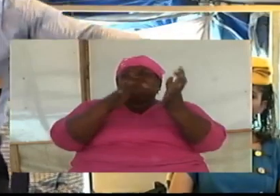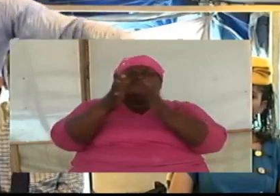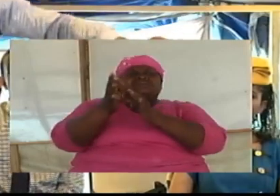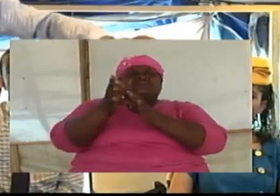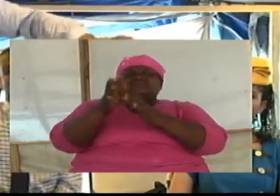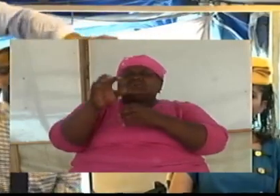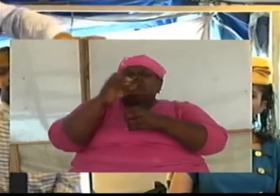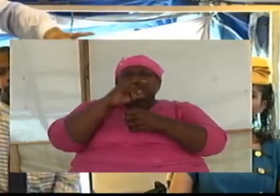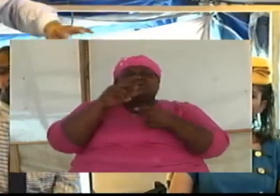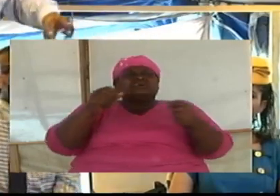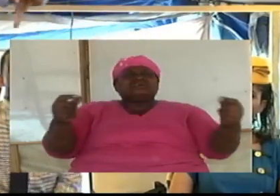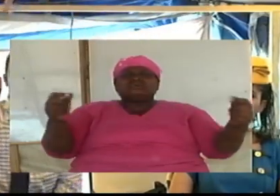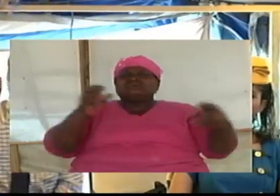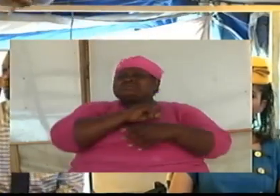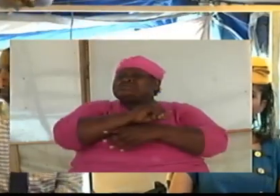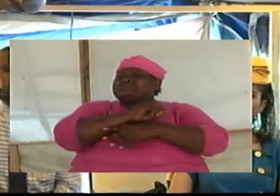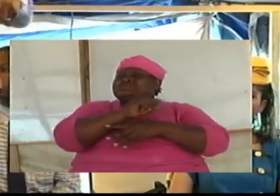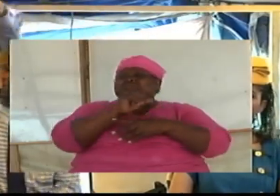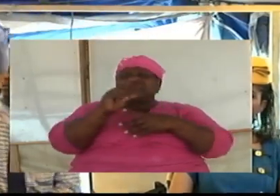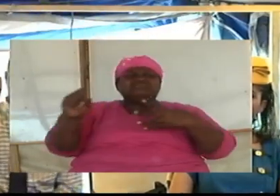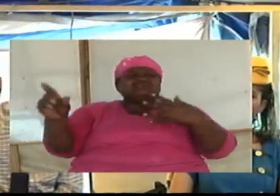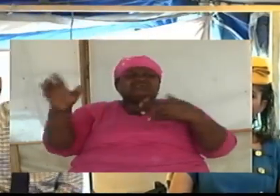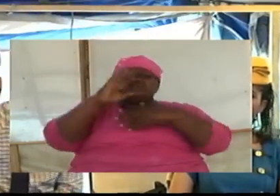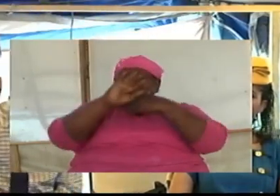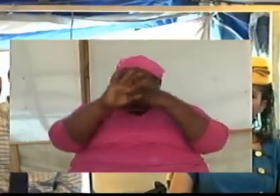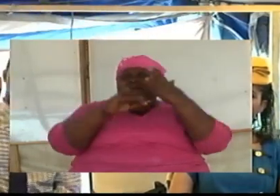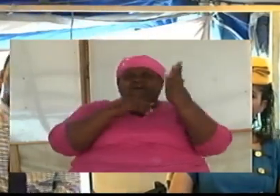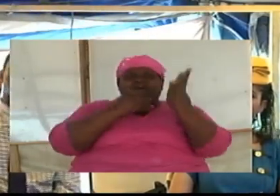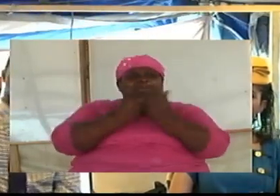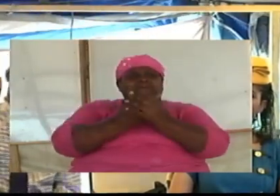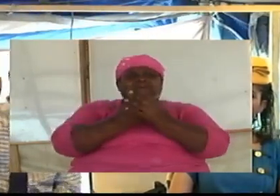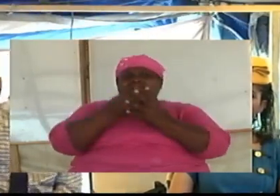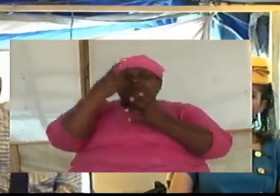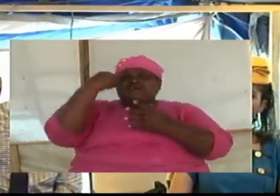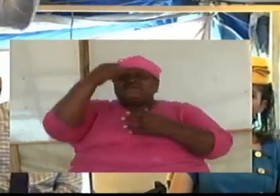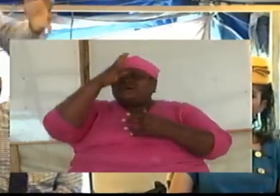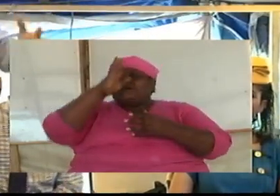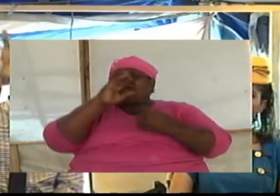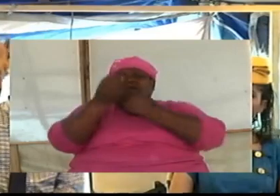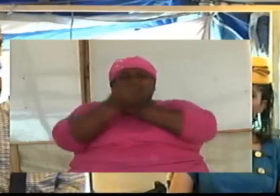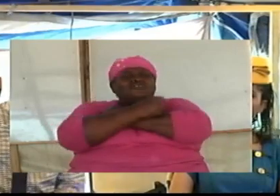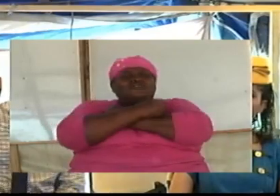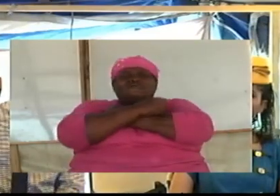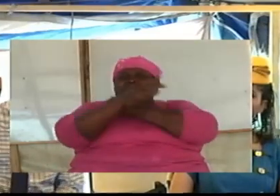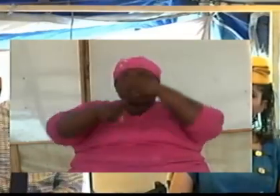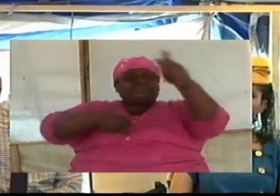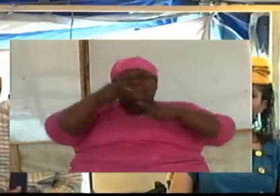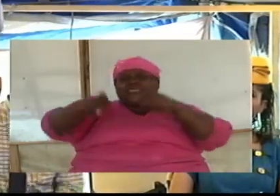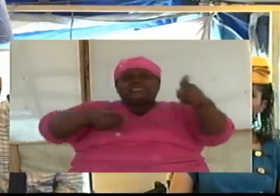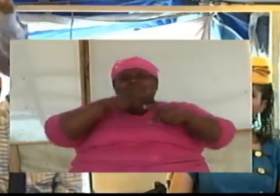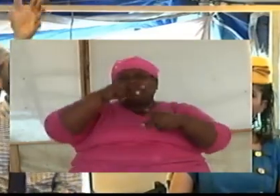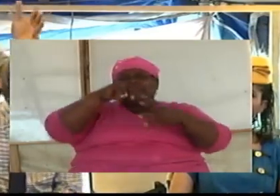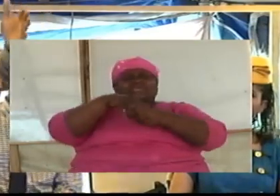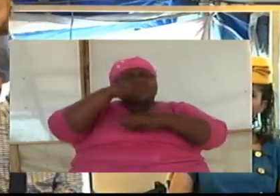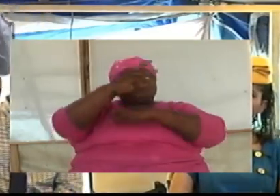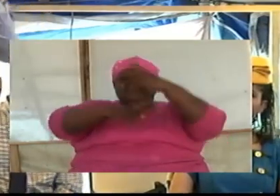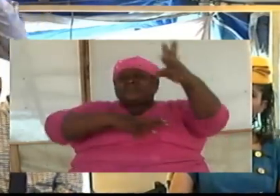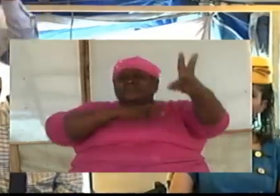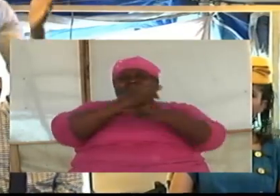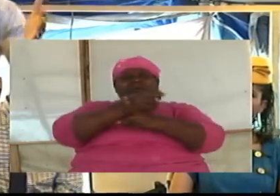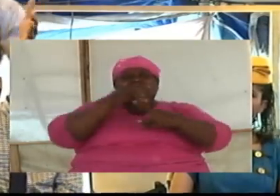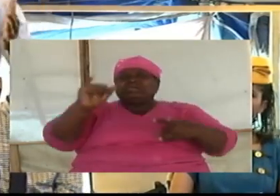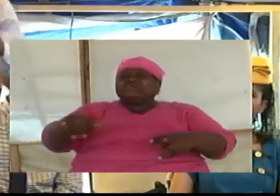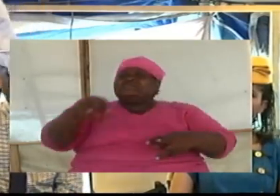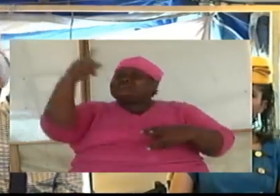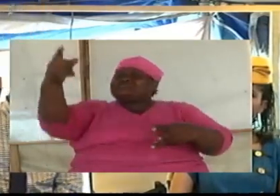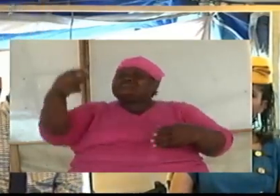all. All that we've got to do. The Bible said, for God so loved the world that he gave his